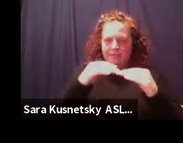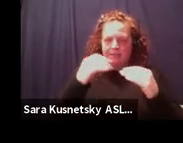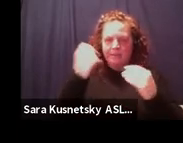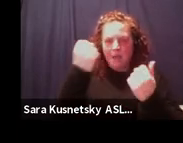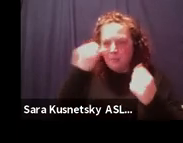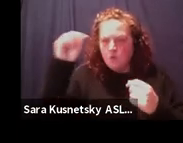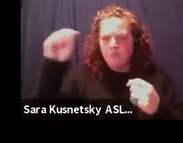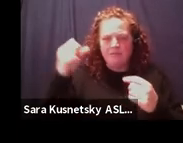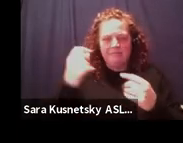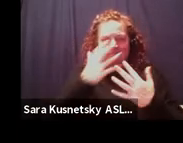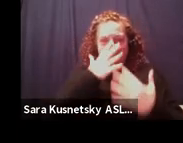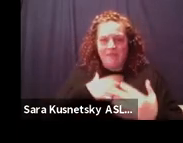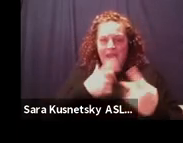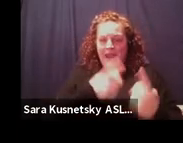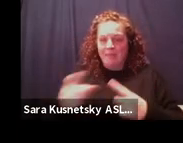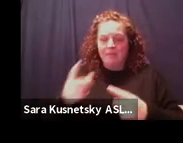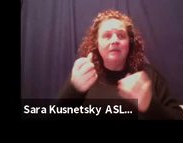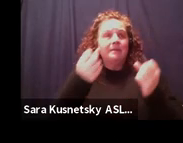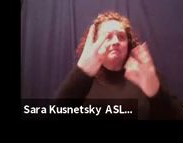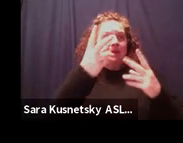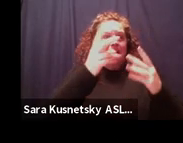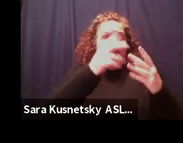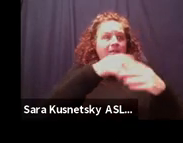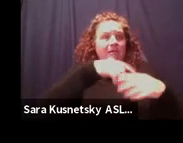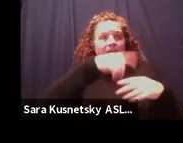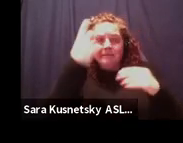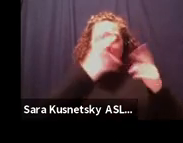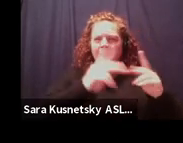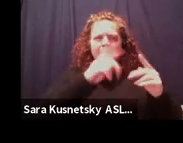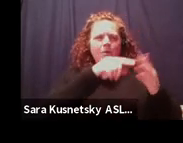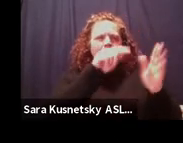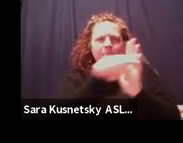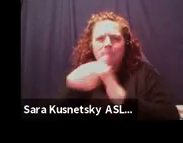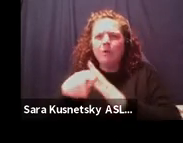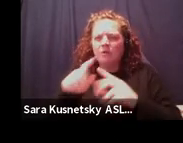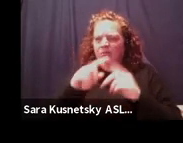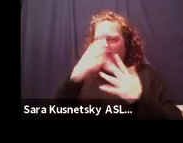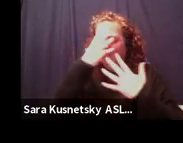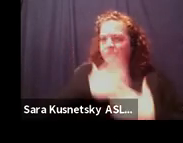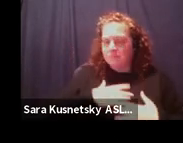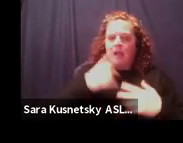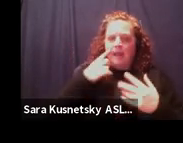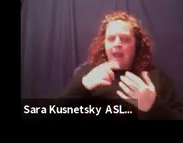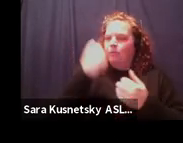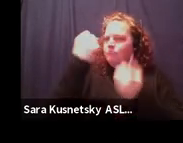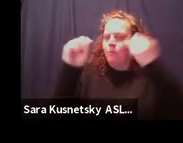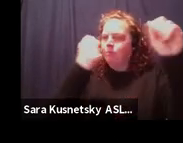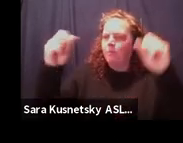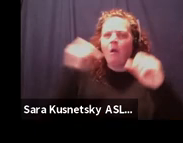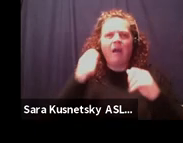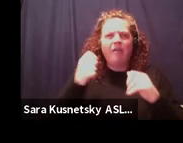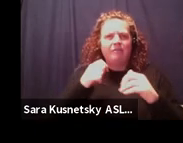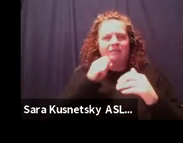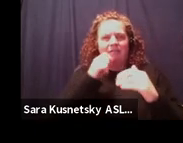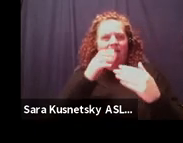sadly had to come after the murders of Ahmaud Arbery, Breonna Taylor, and George Floyd, and numerous other injustices against